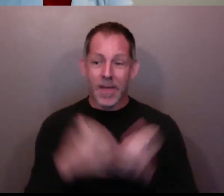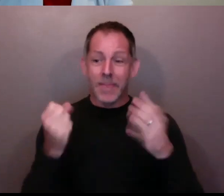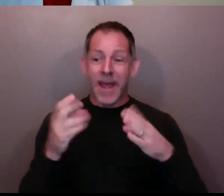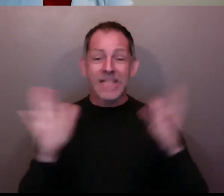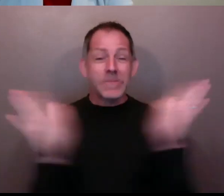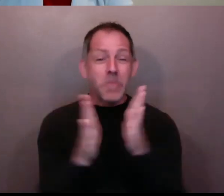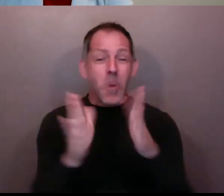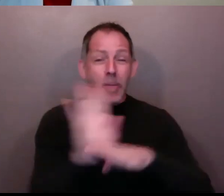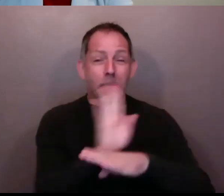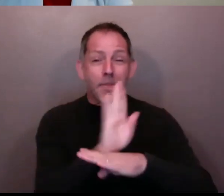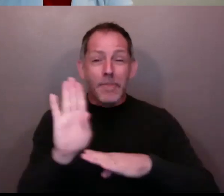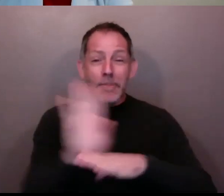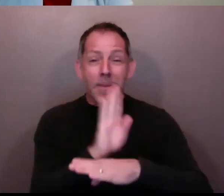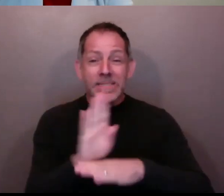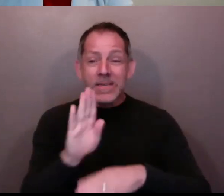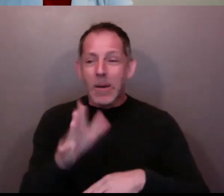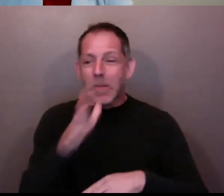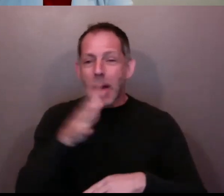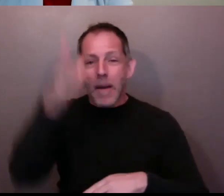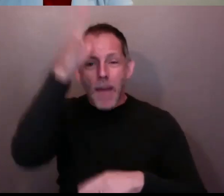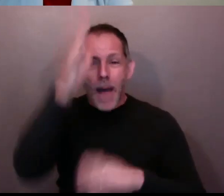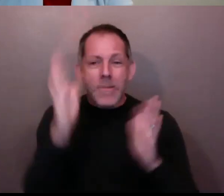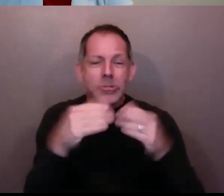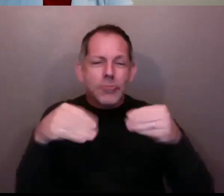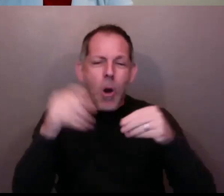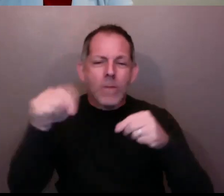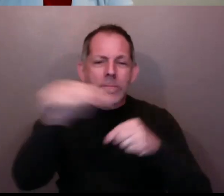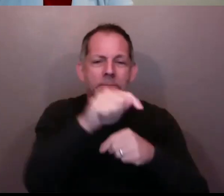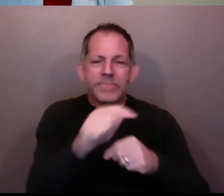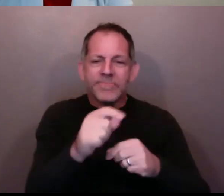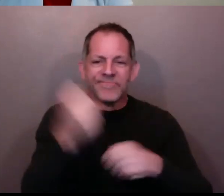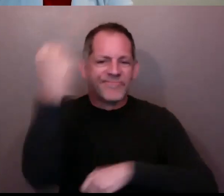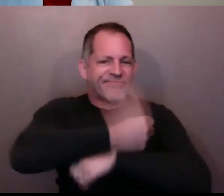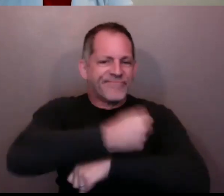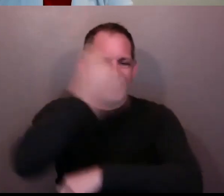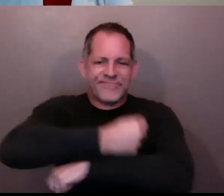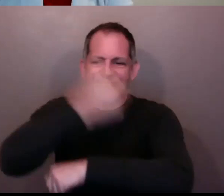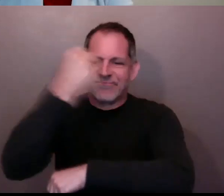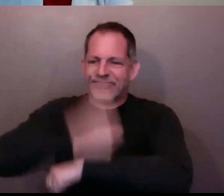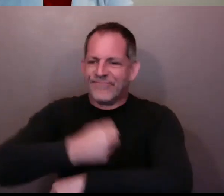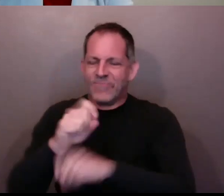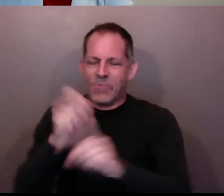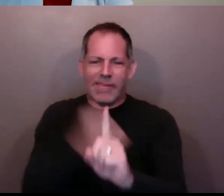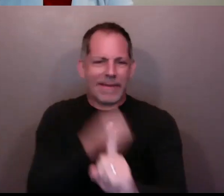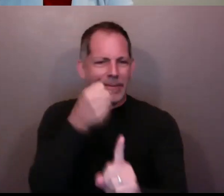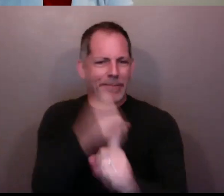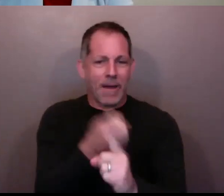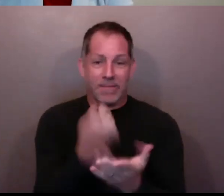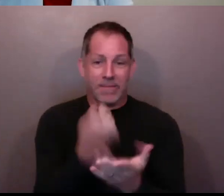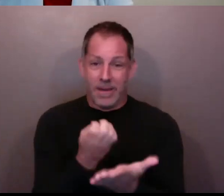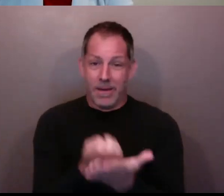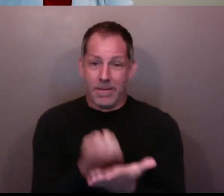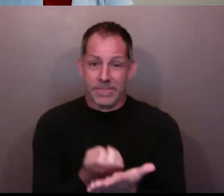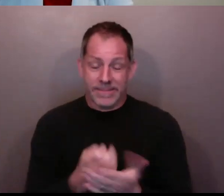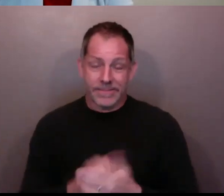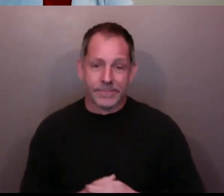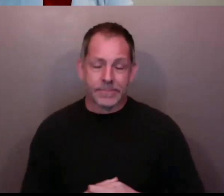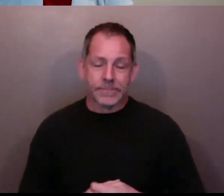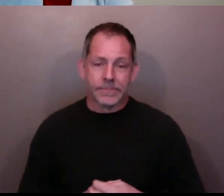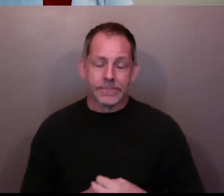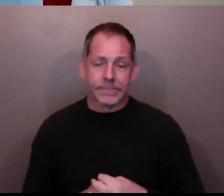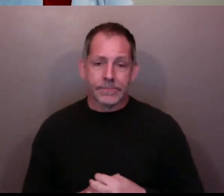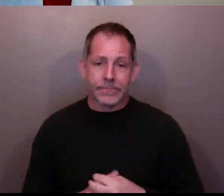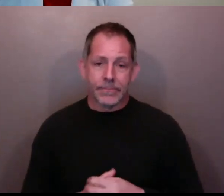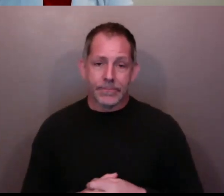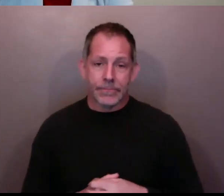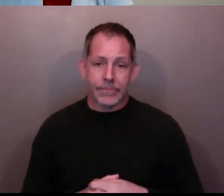nobody's untouched by the economic downturn that we're facing. Right now, we've got a lot of